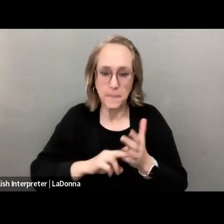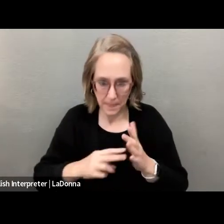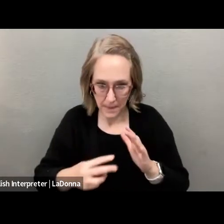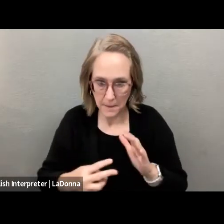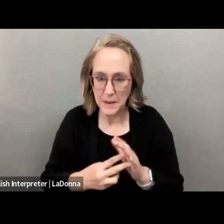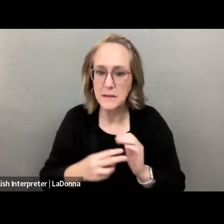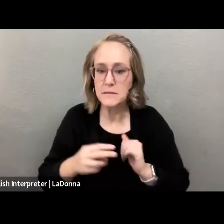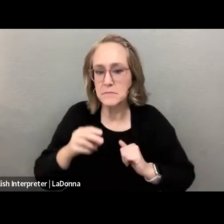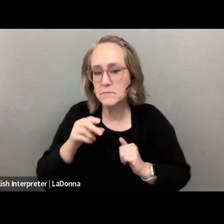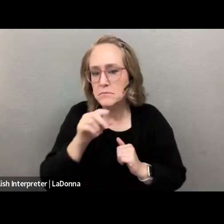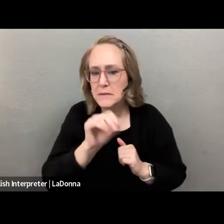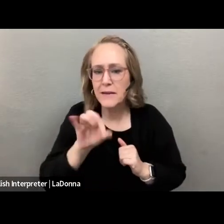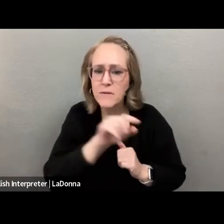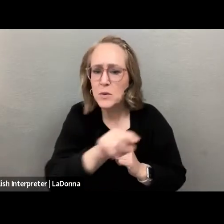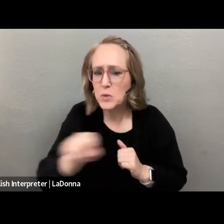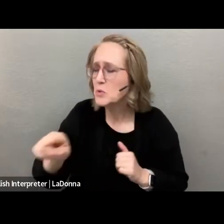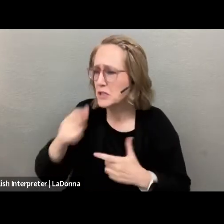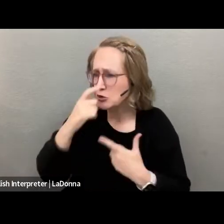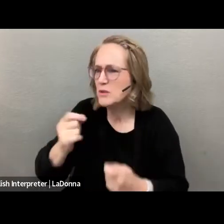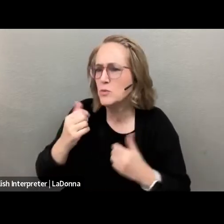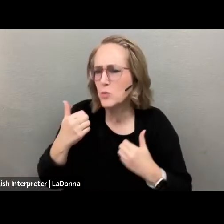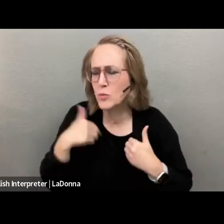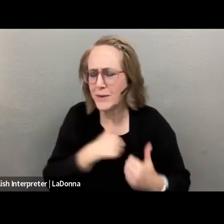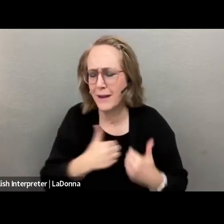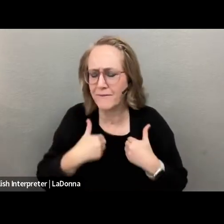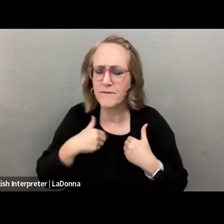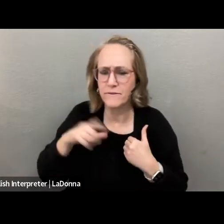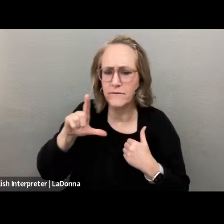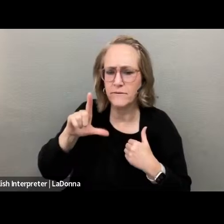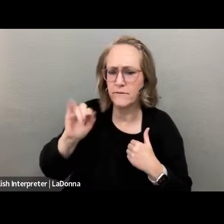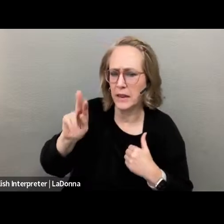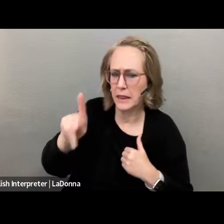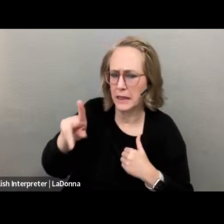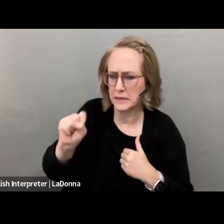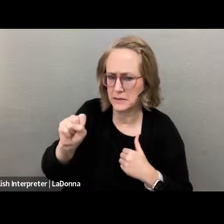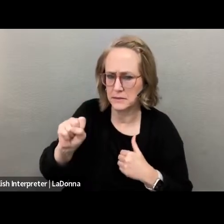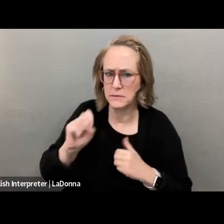on our website. And